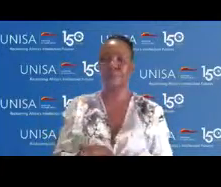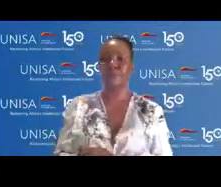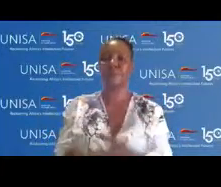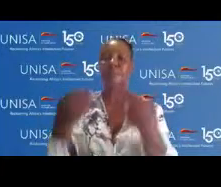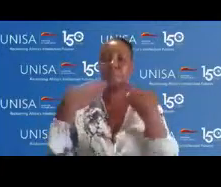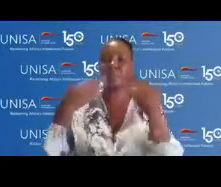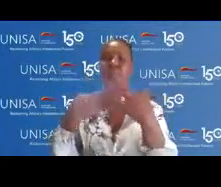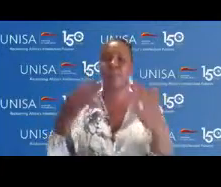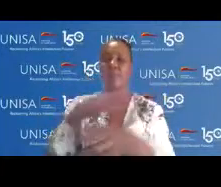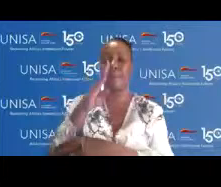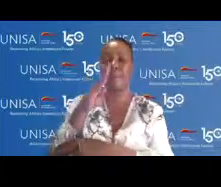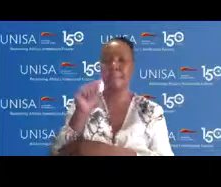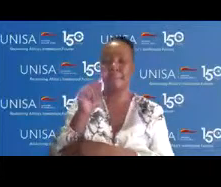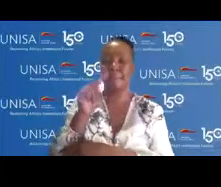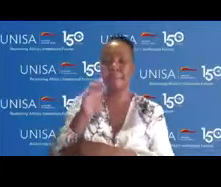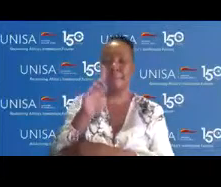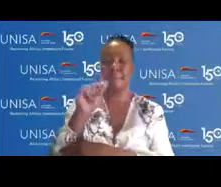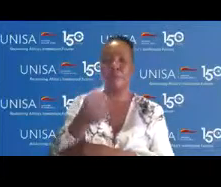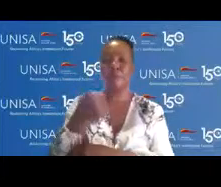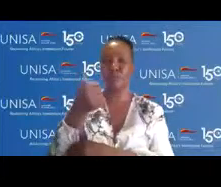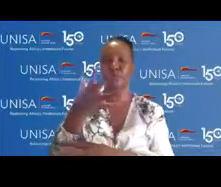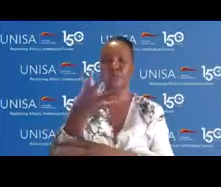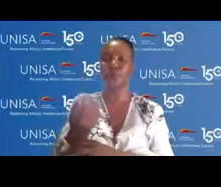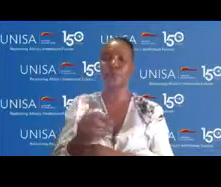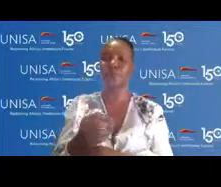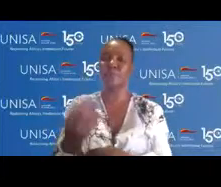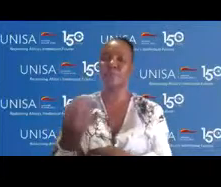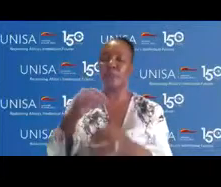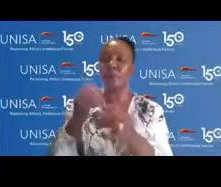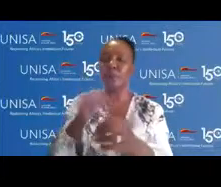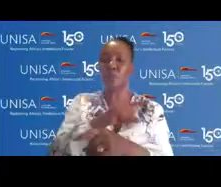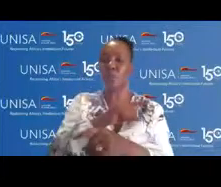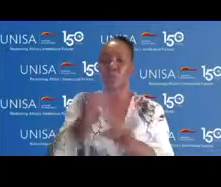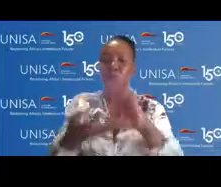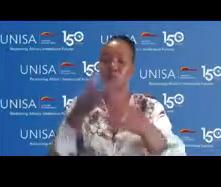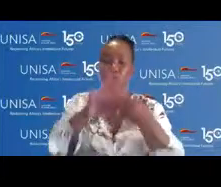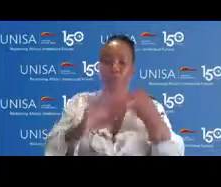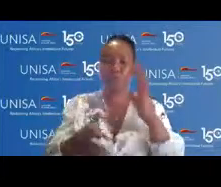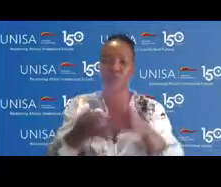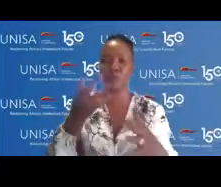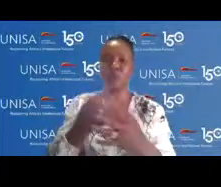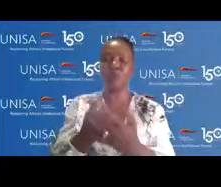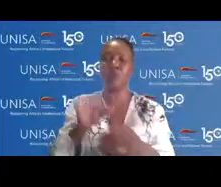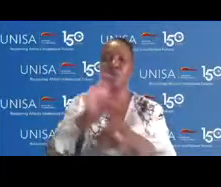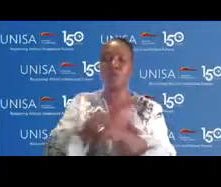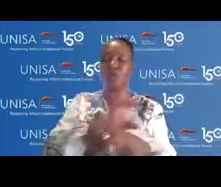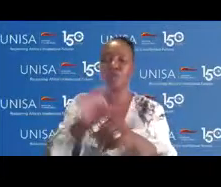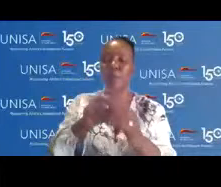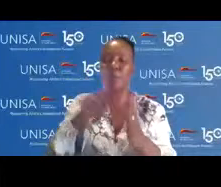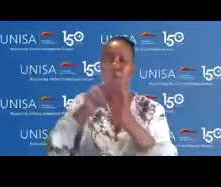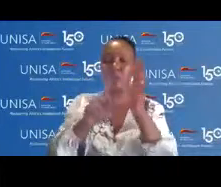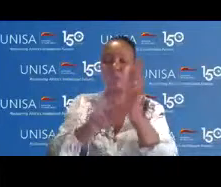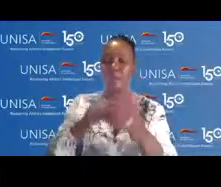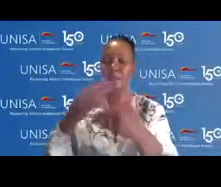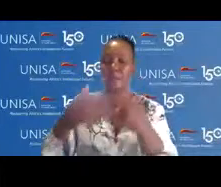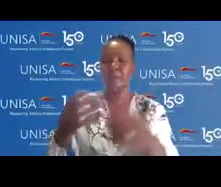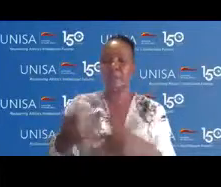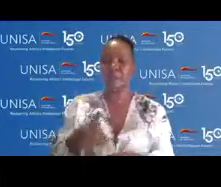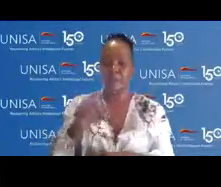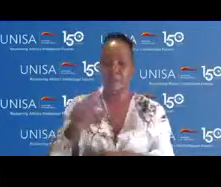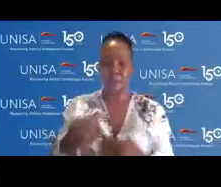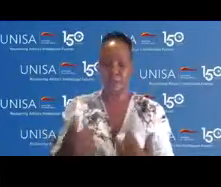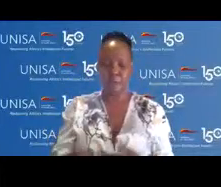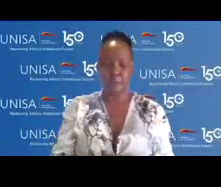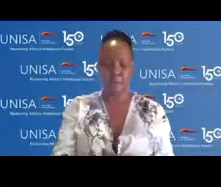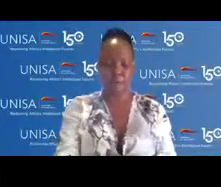very good input, guys. So those guys that are doing maths and programming probably as well, hey, they consider that feature as well. That is